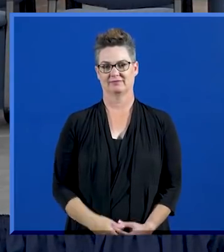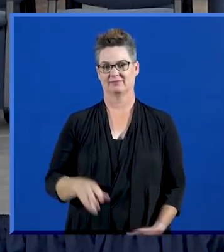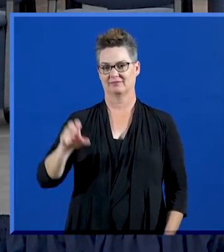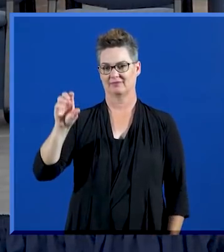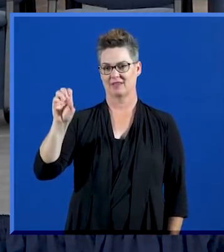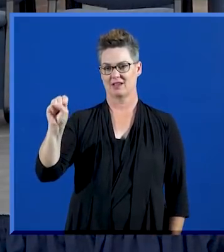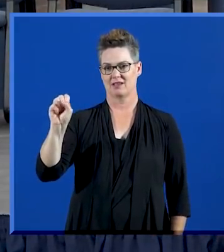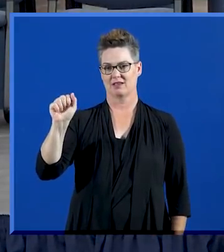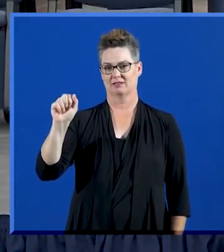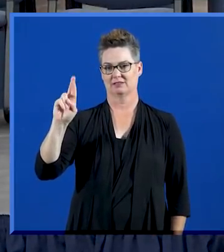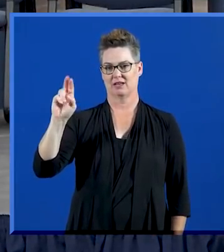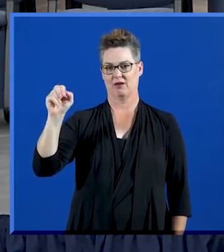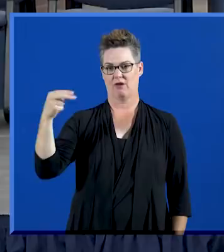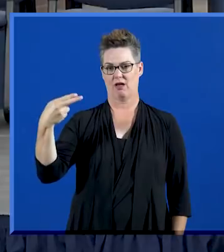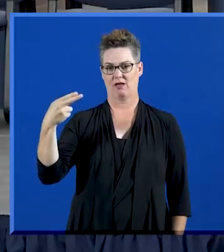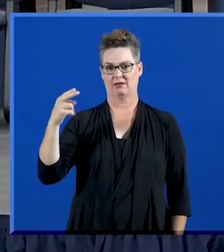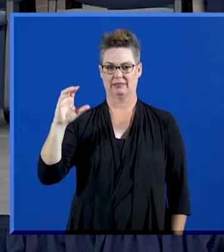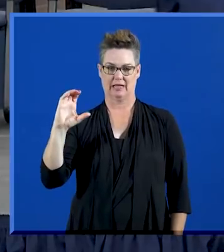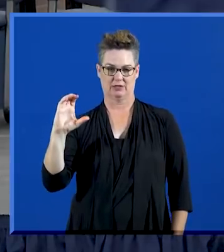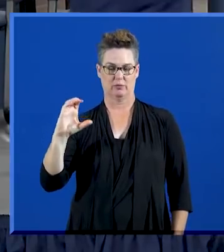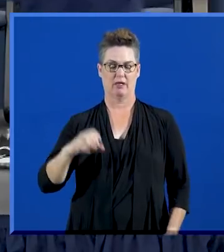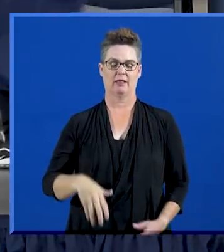Sarah Candarelli.